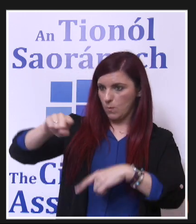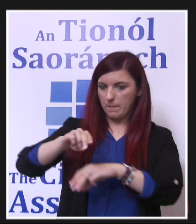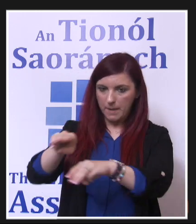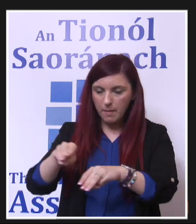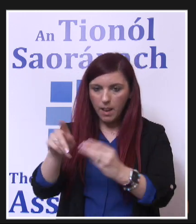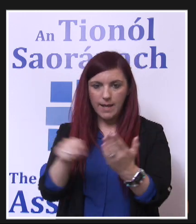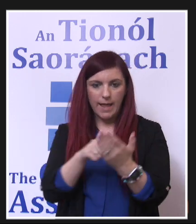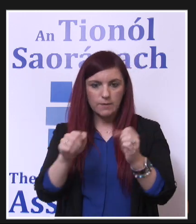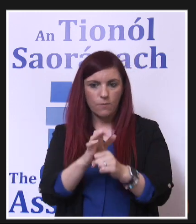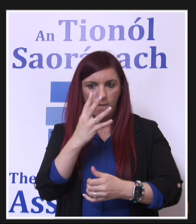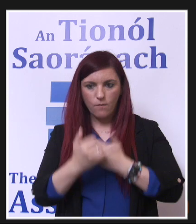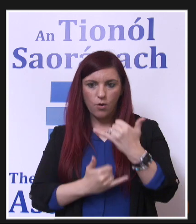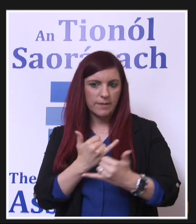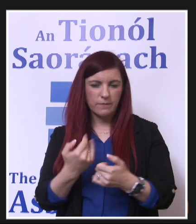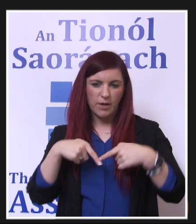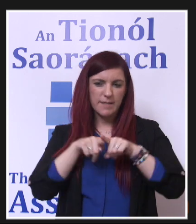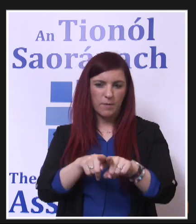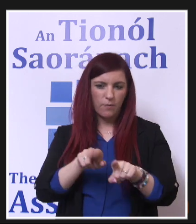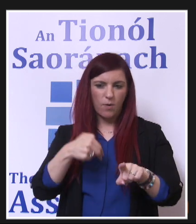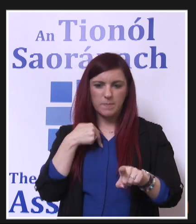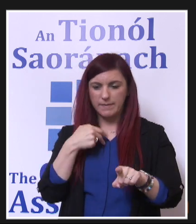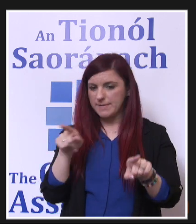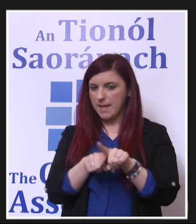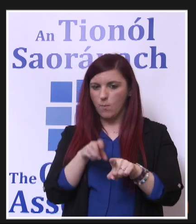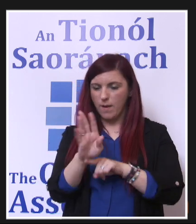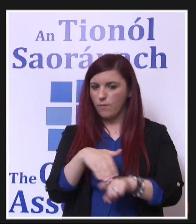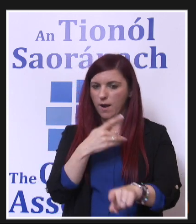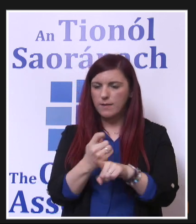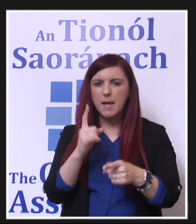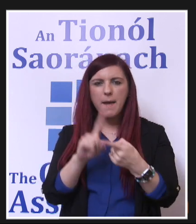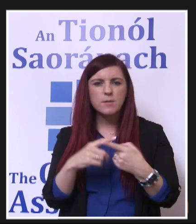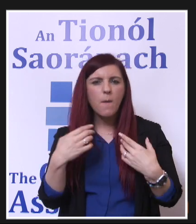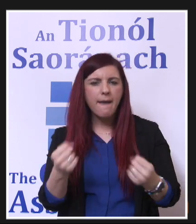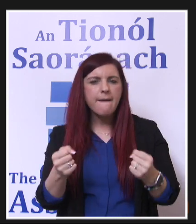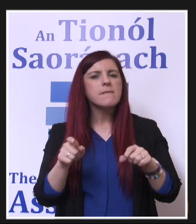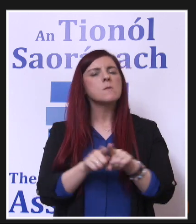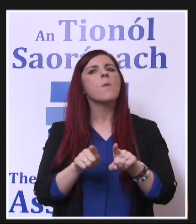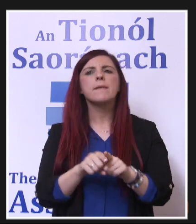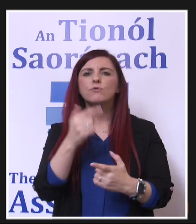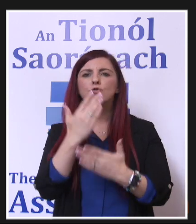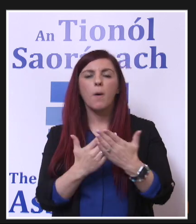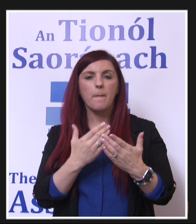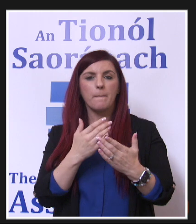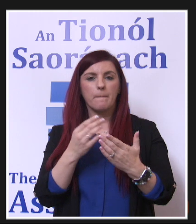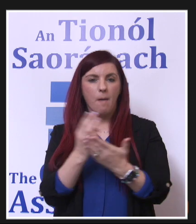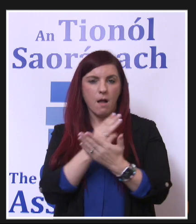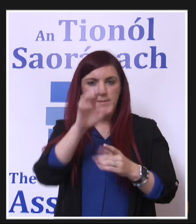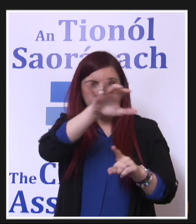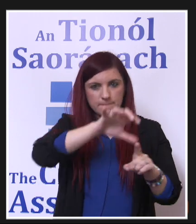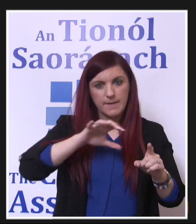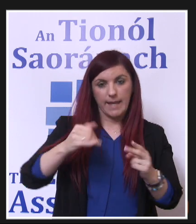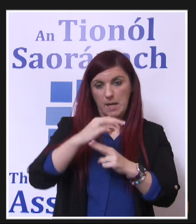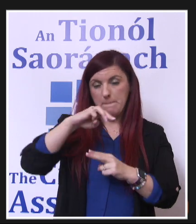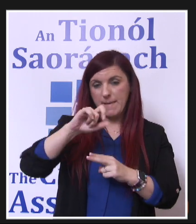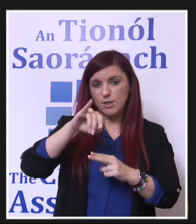years. It's been that way for a long time. We also have in some jurisdictions in